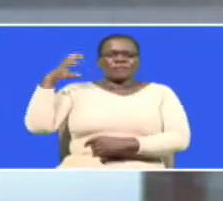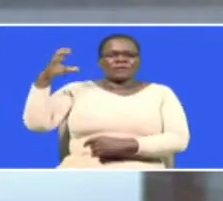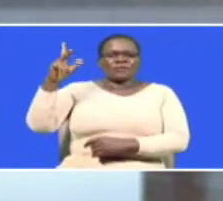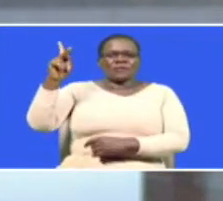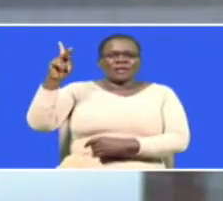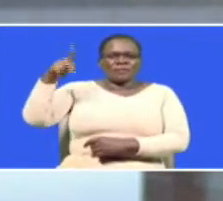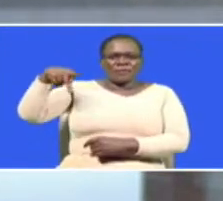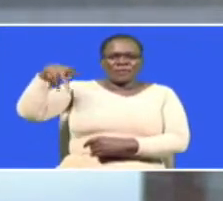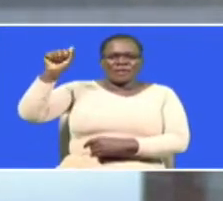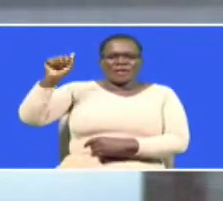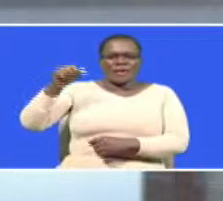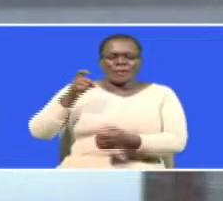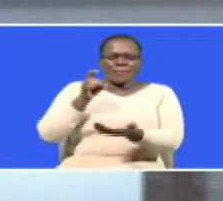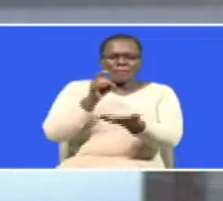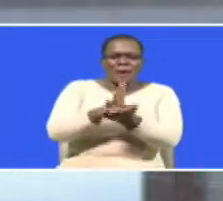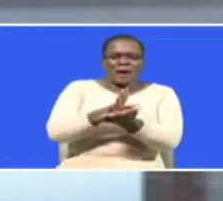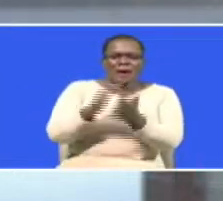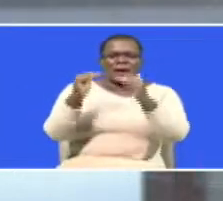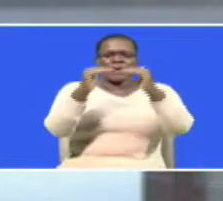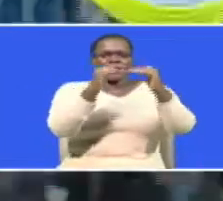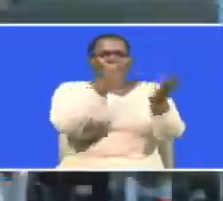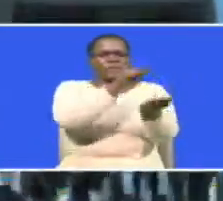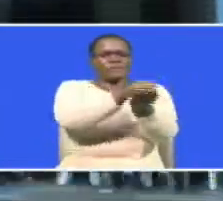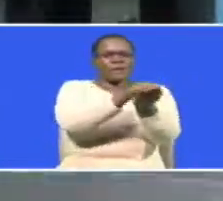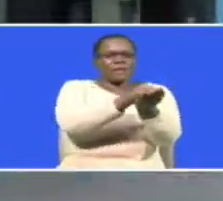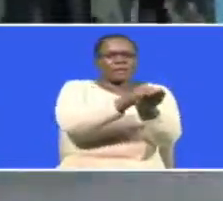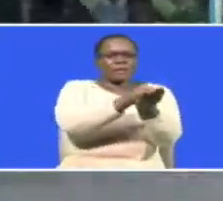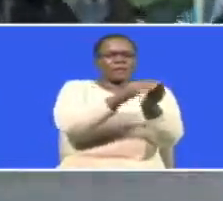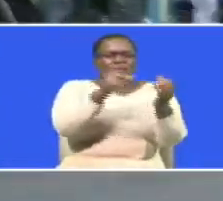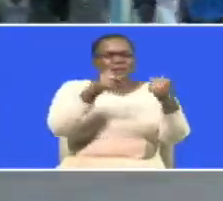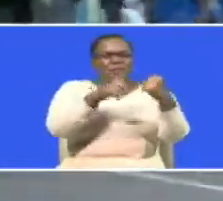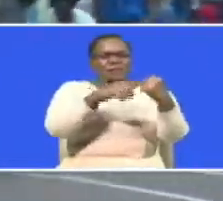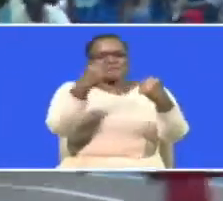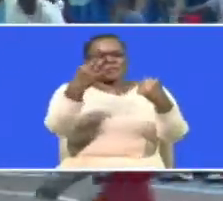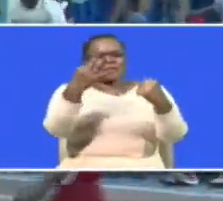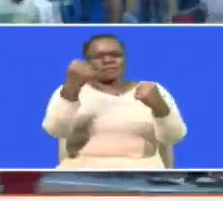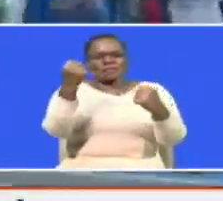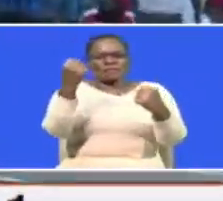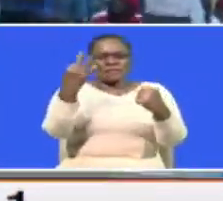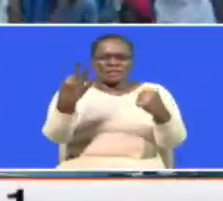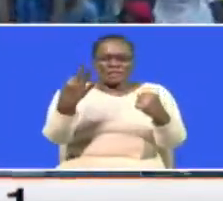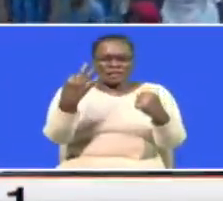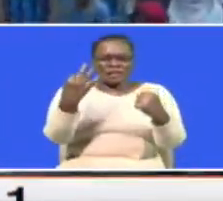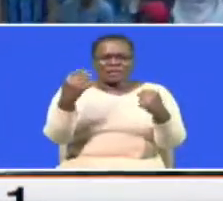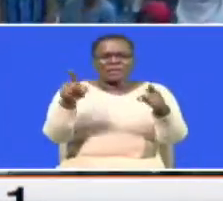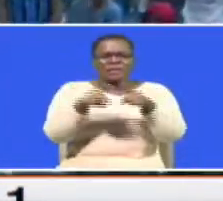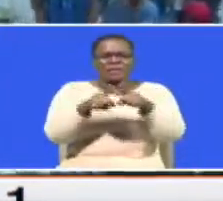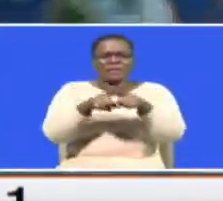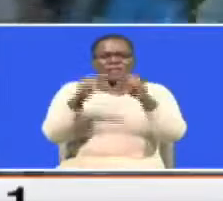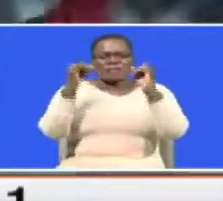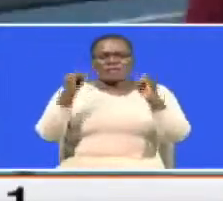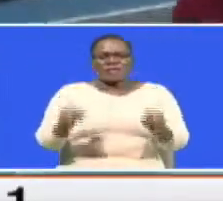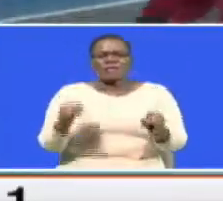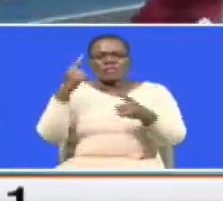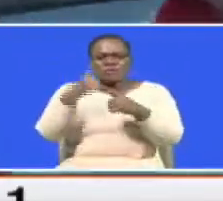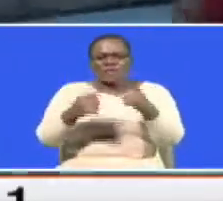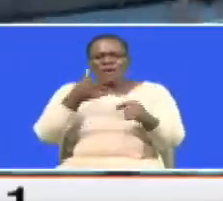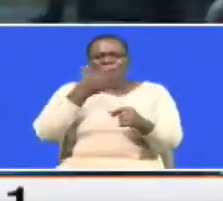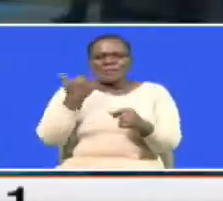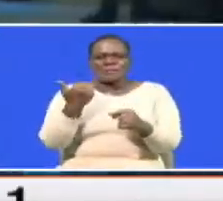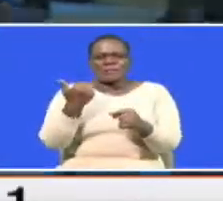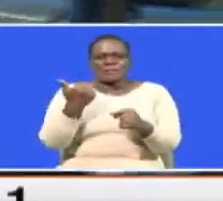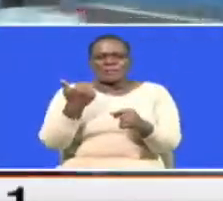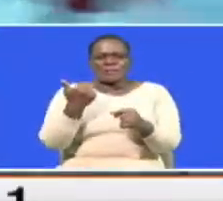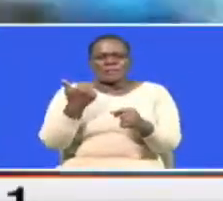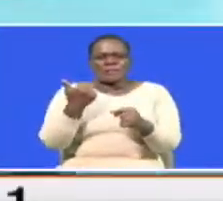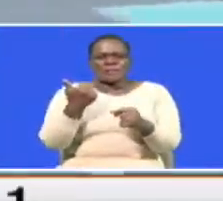Authority edged out Equity Bank Dumas 62-53 to take a 1-0 lead in the year's best of 5